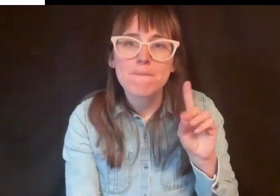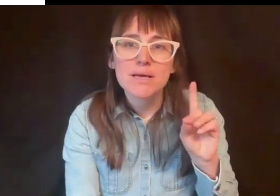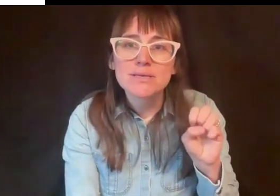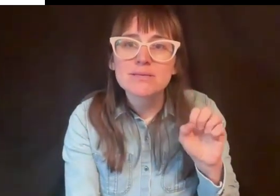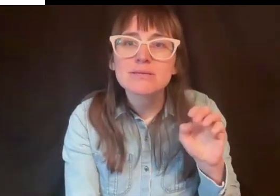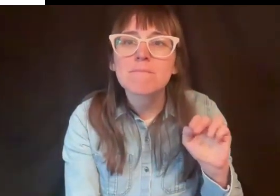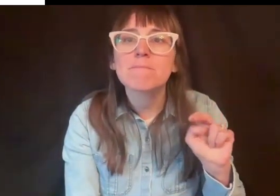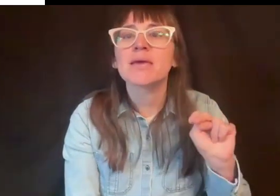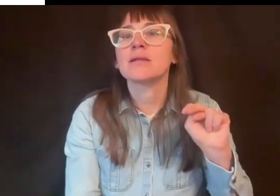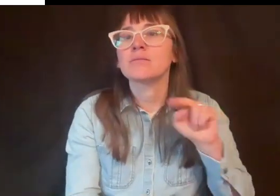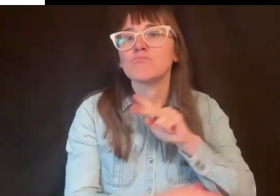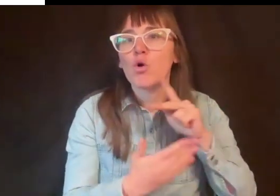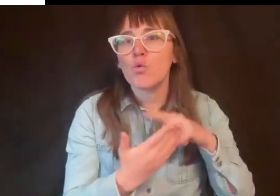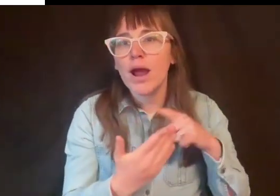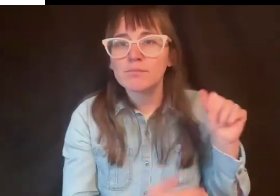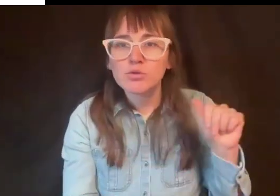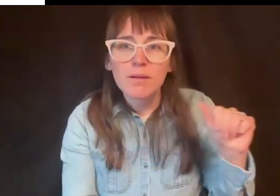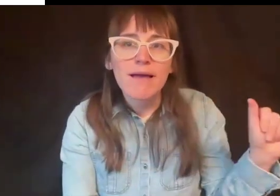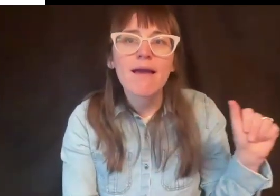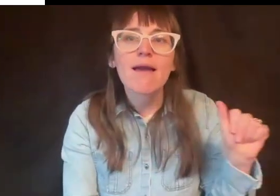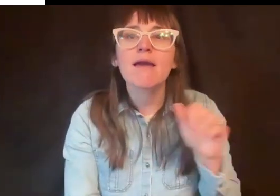advisory councils. Next slide.